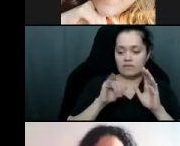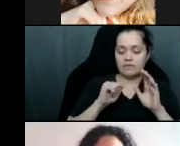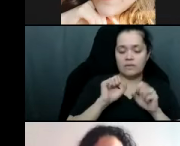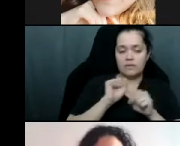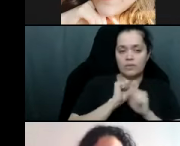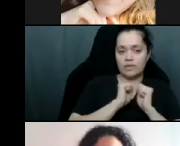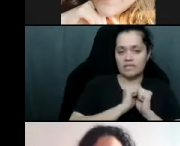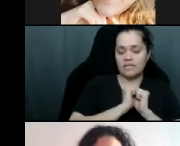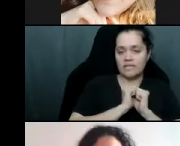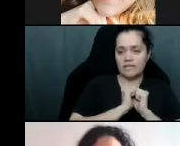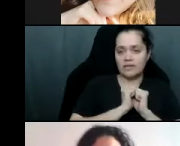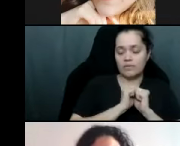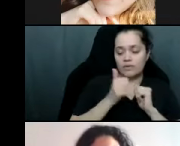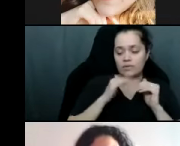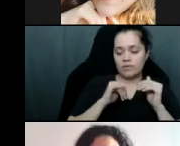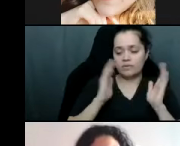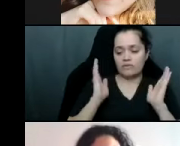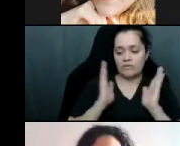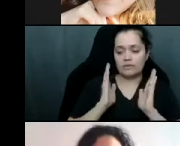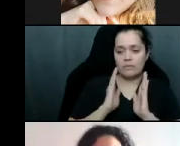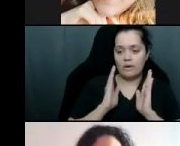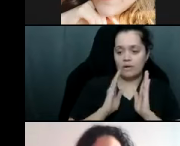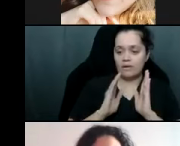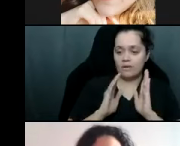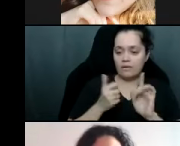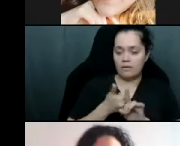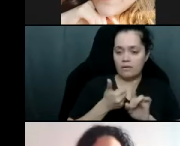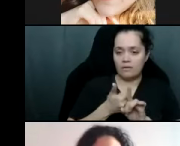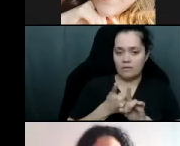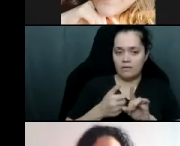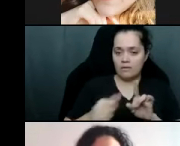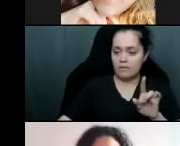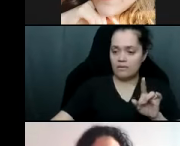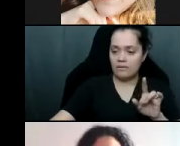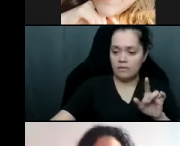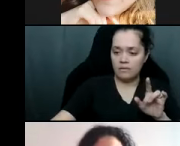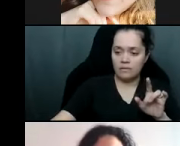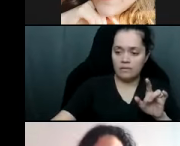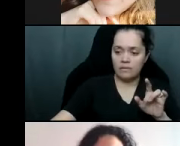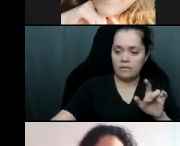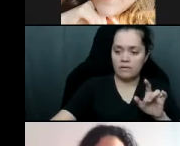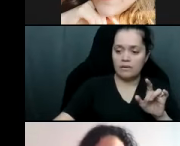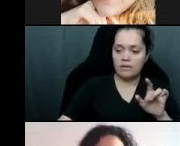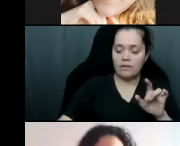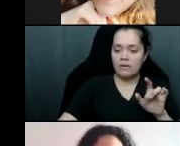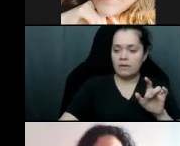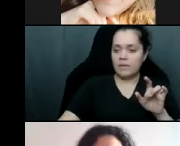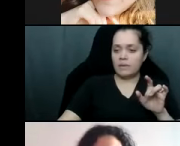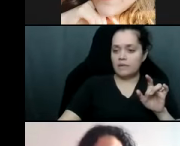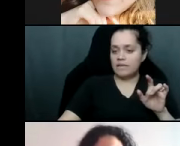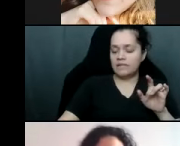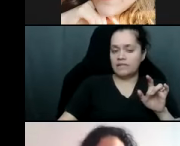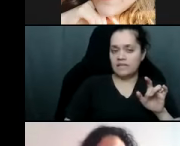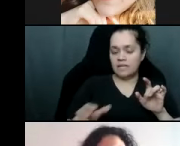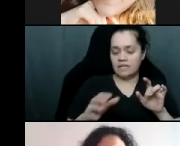when otherwise you'd be very small by yourself. Micronesia is basically the set of islands north